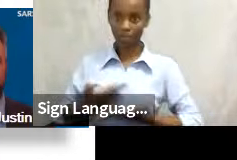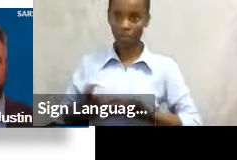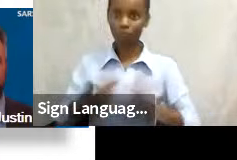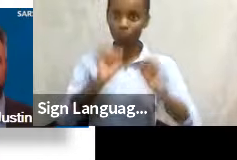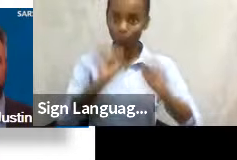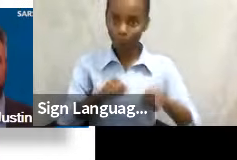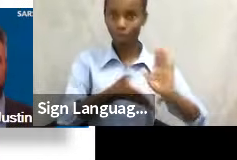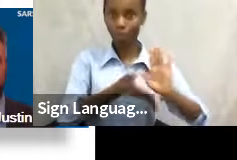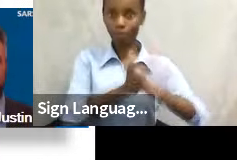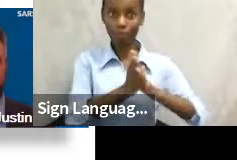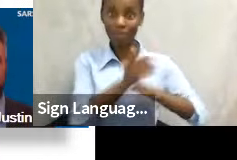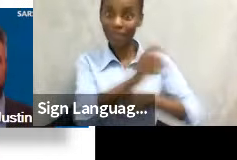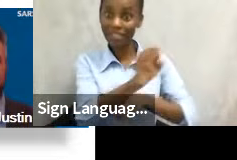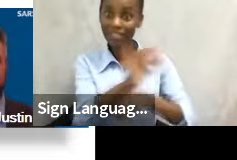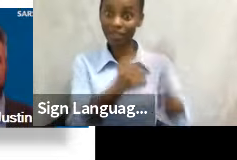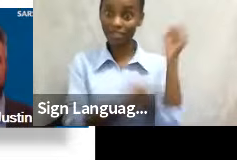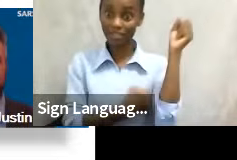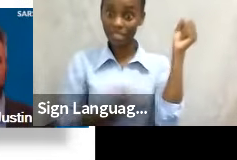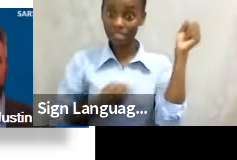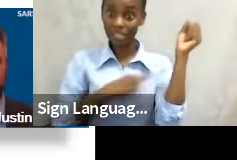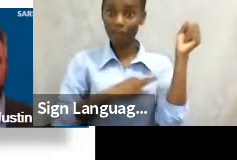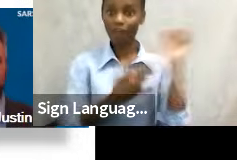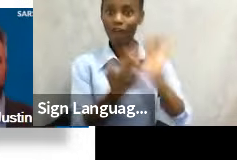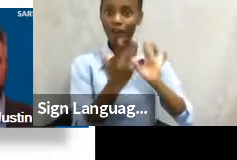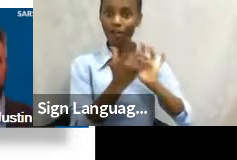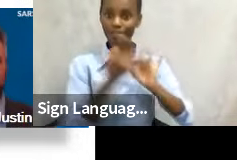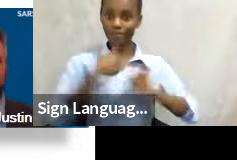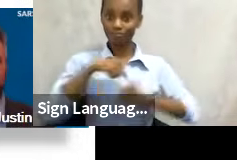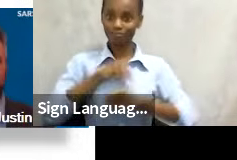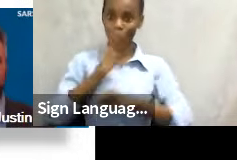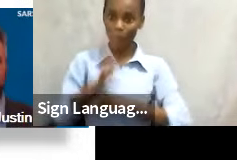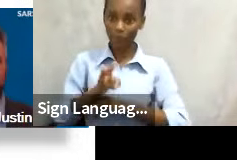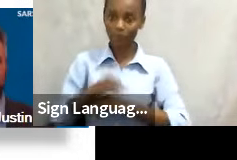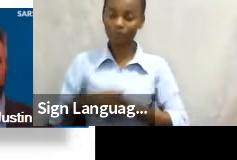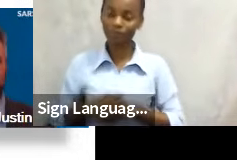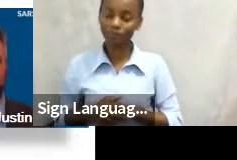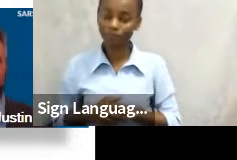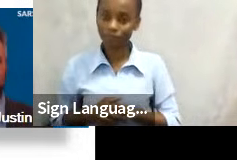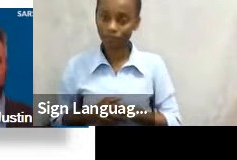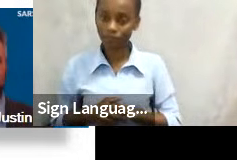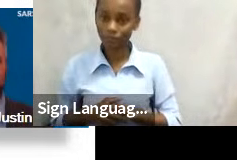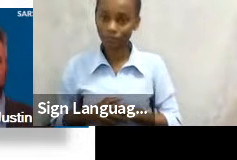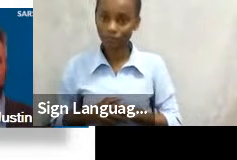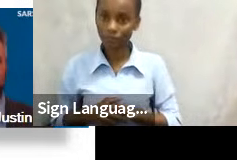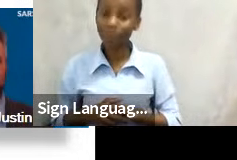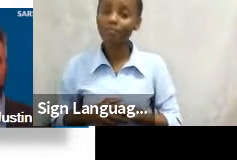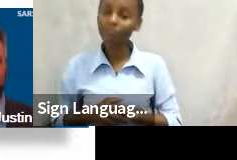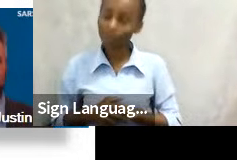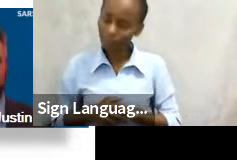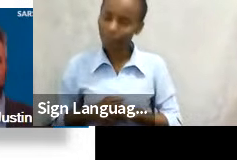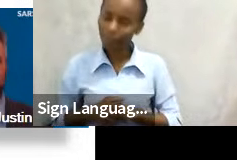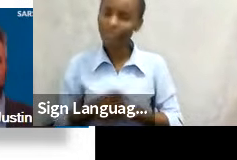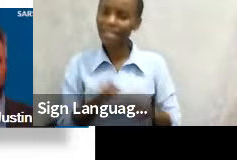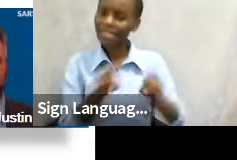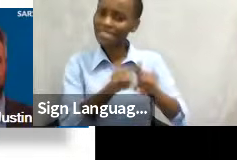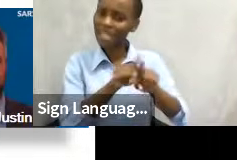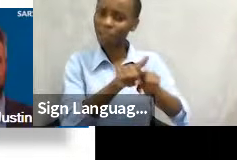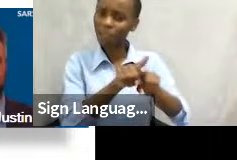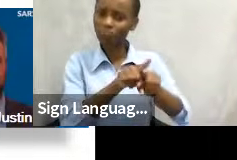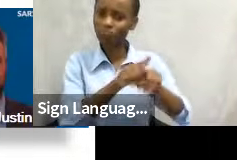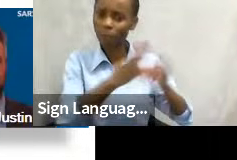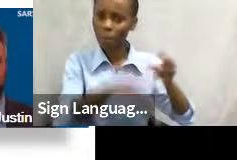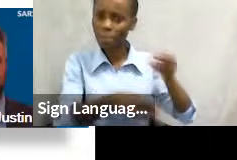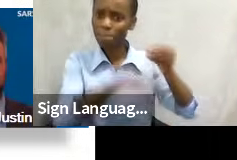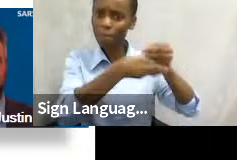is just one of the new ways we want to make it as easy as possible for you as our valued client to comply